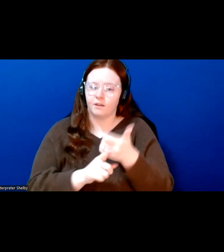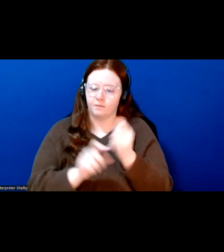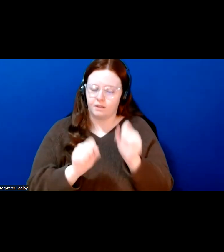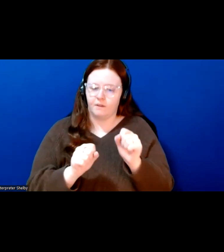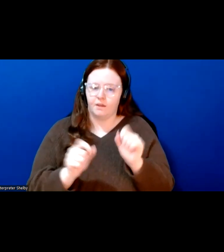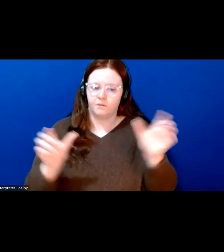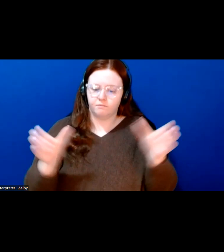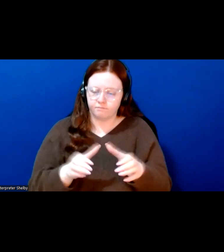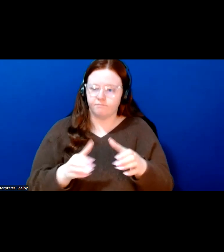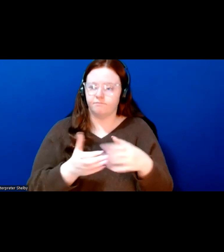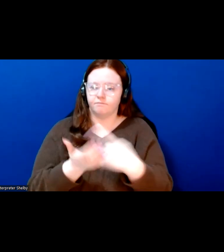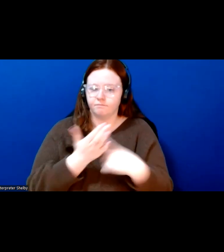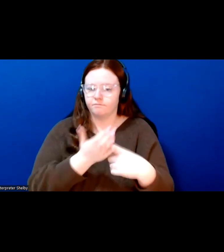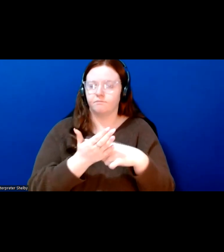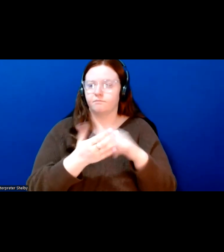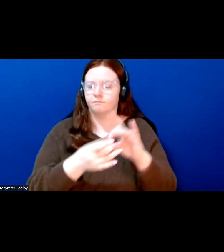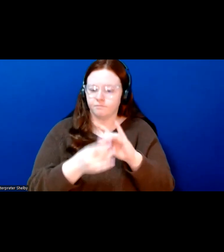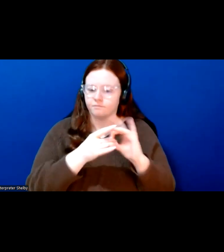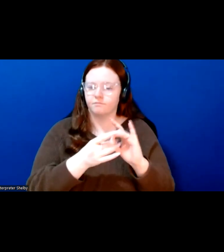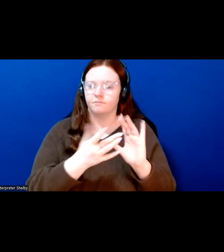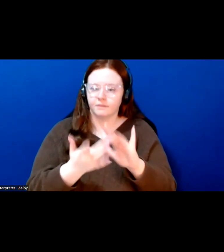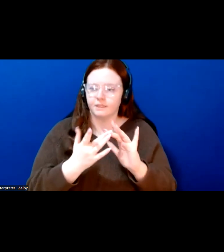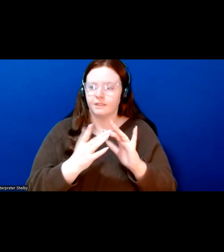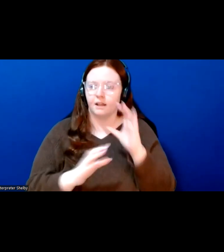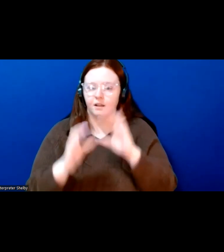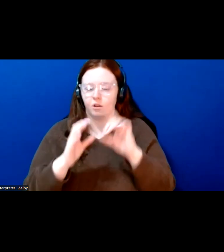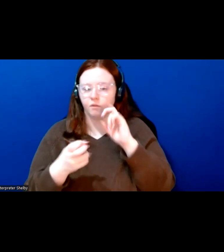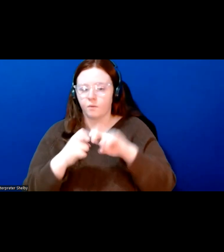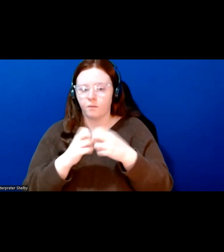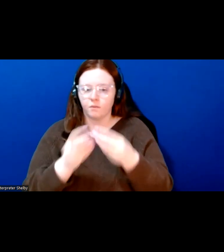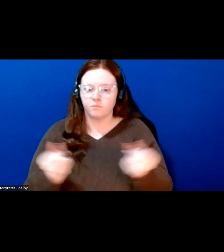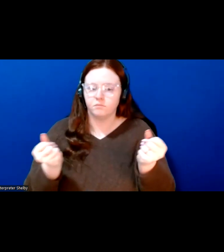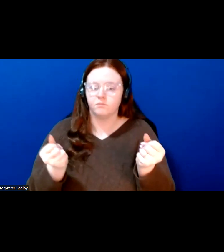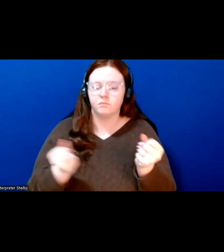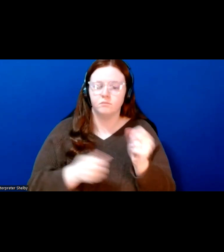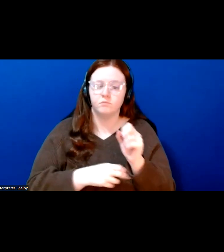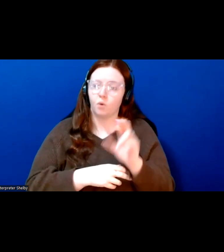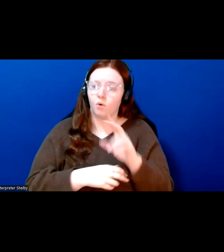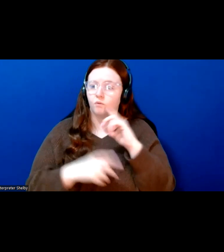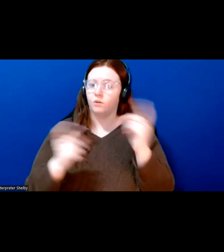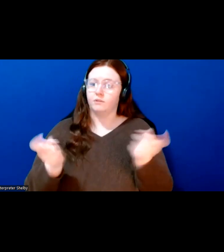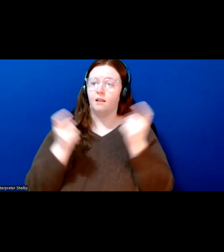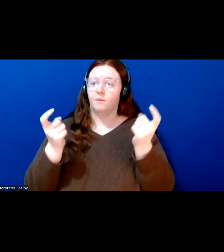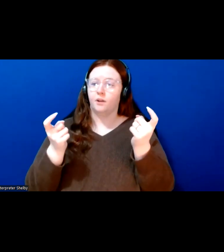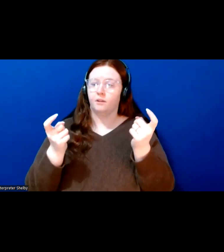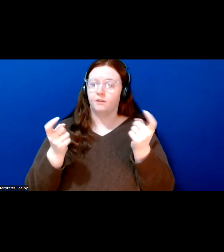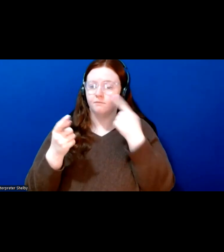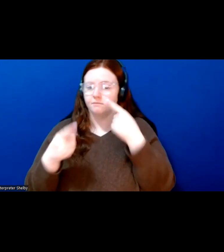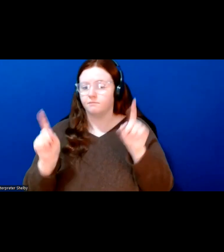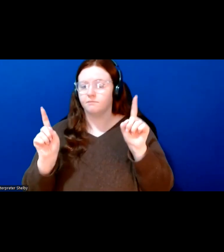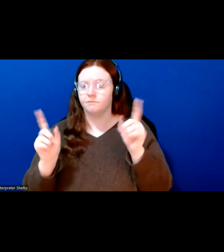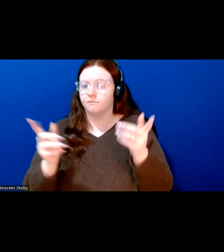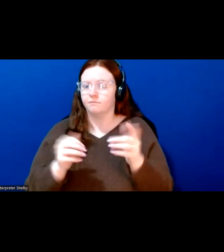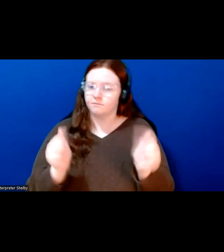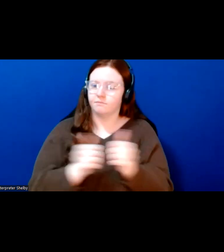to thrive, to find solutions for problems that we're facing, or to celebrate the things that we've triumphed over.